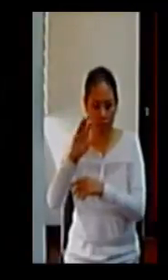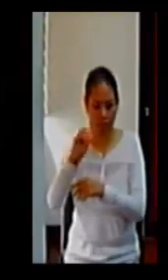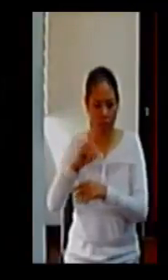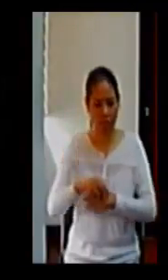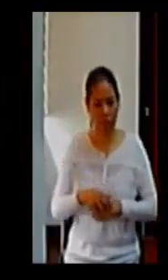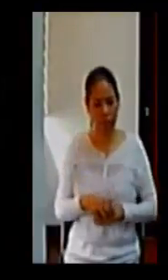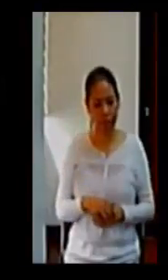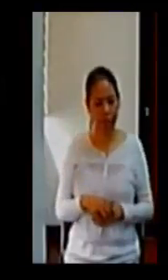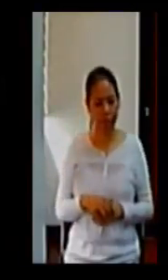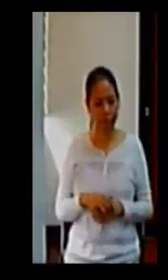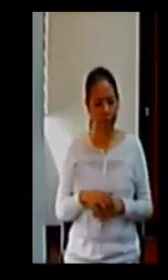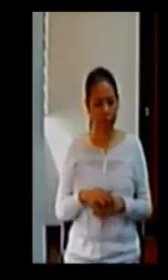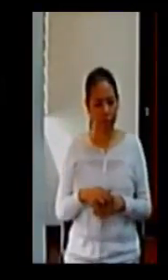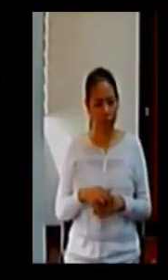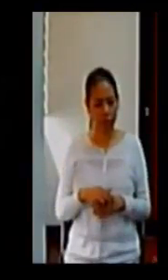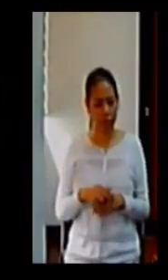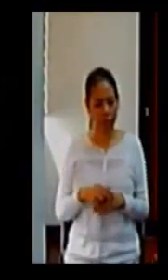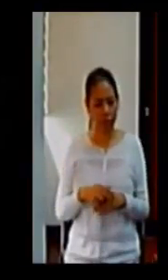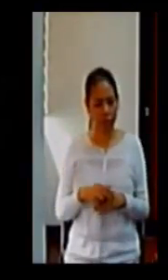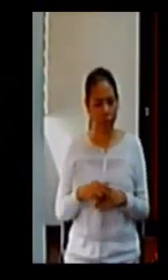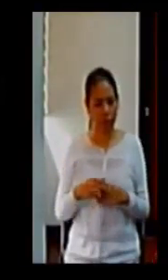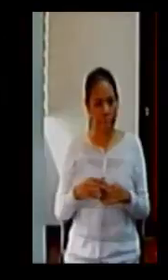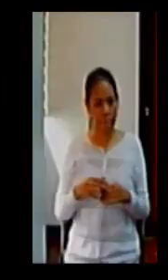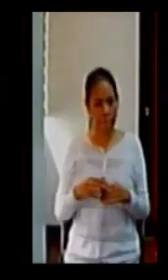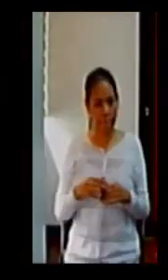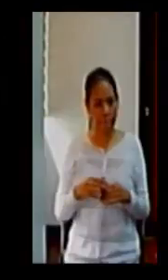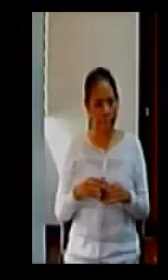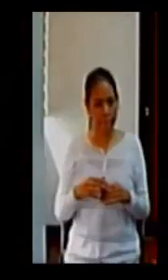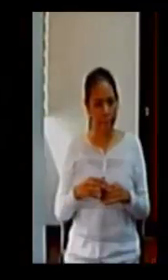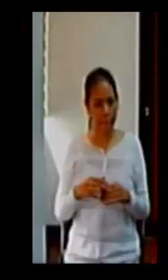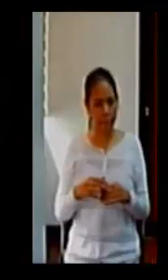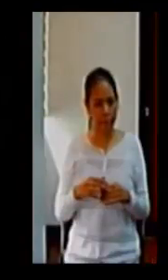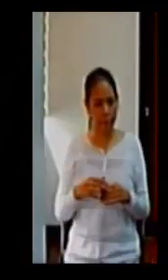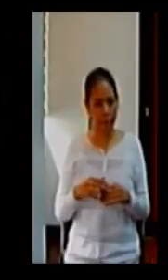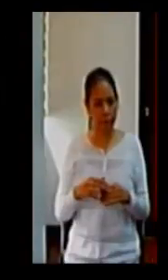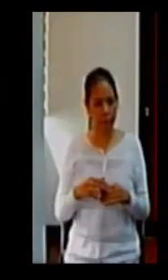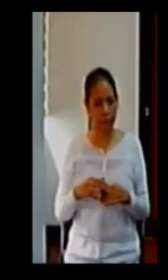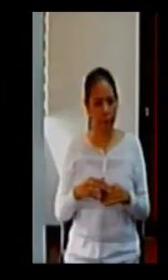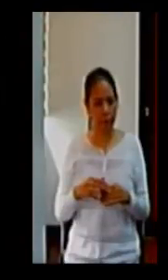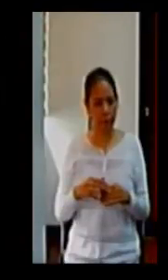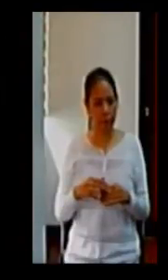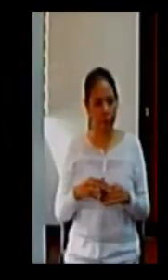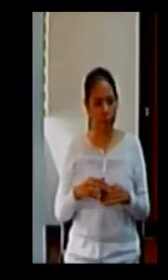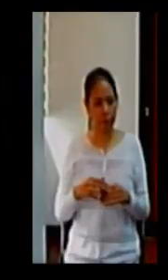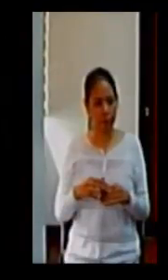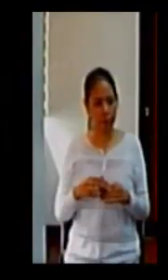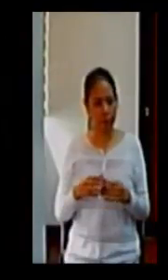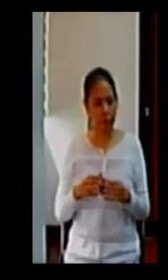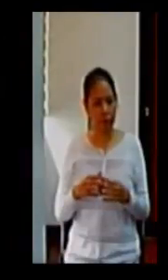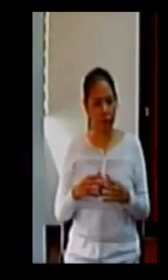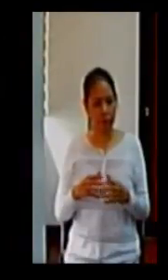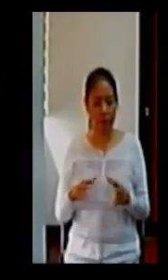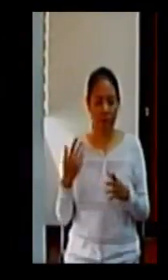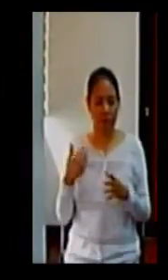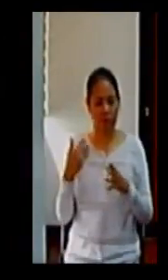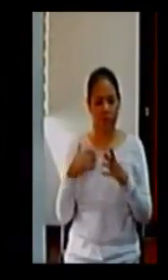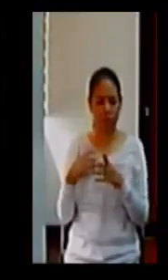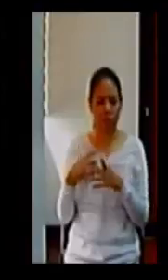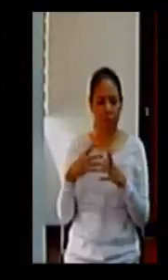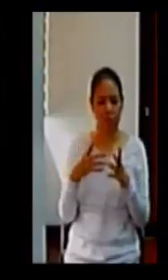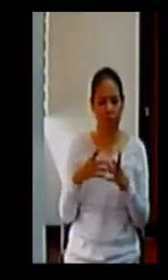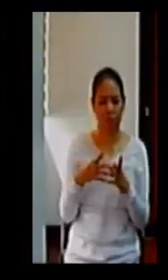2000, 2001. Okay, so parang ganyan yung, yeah, shift.